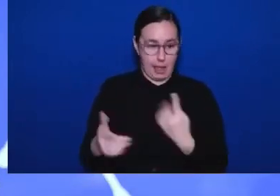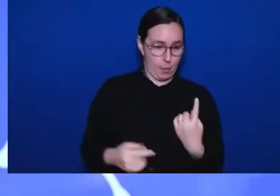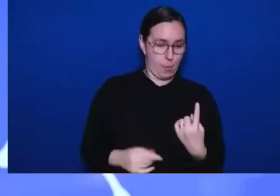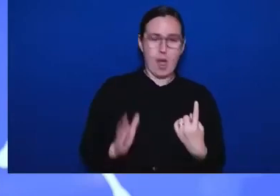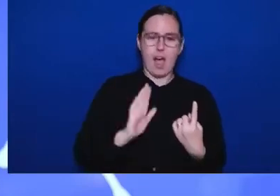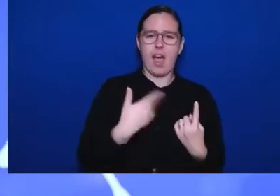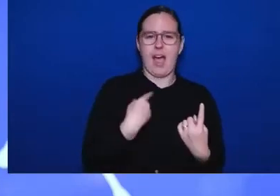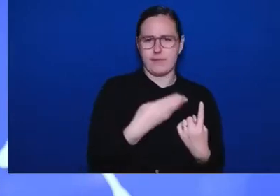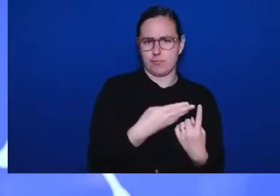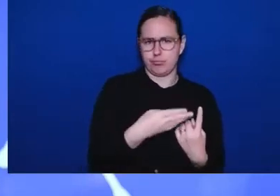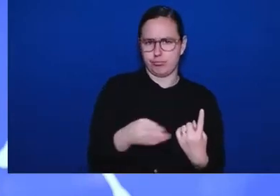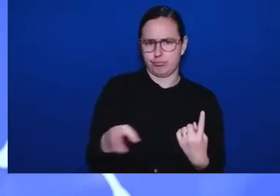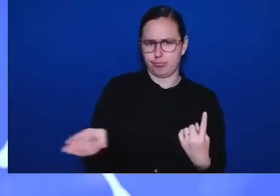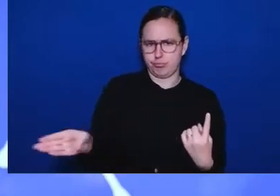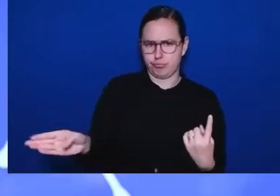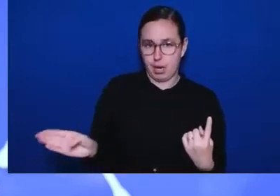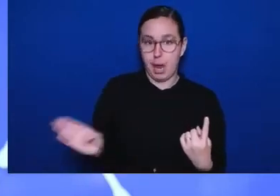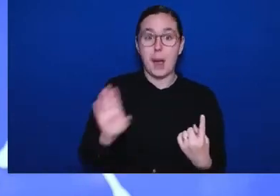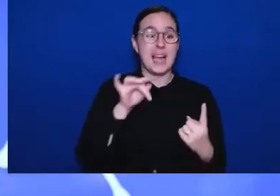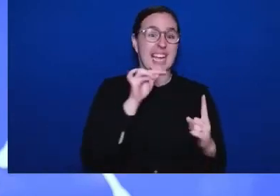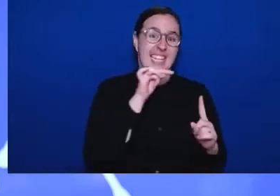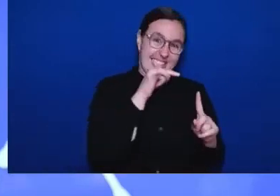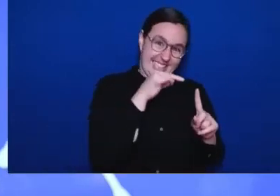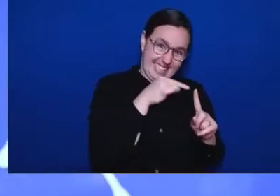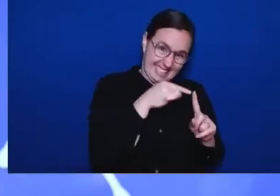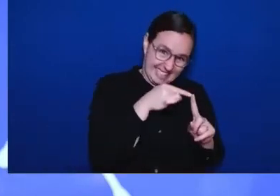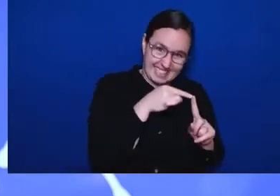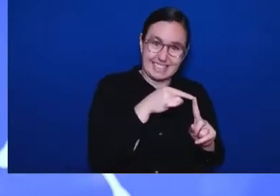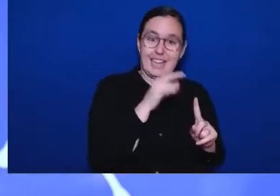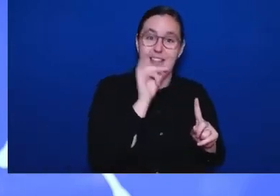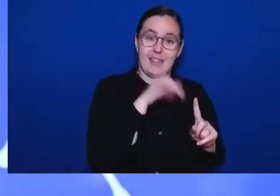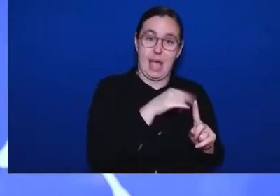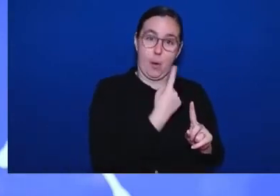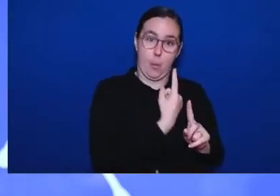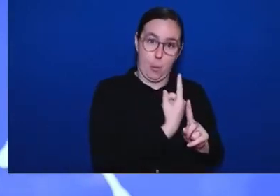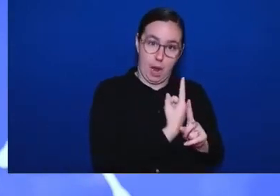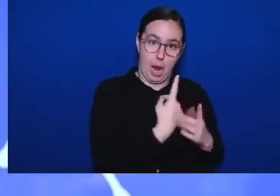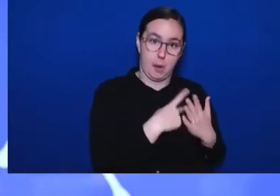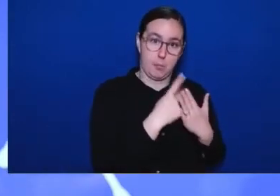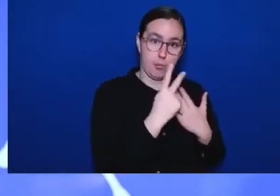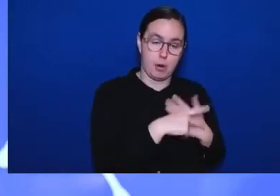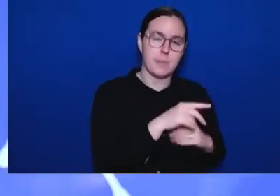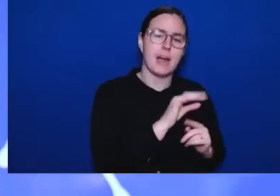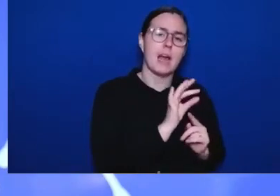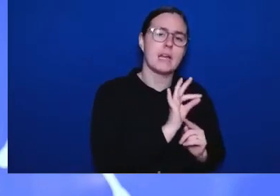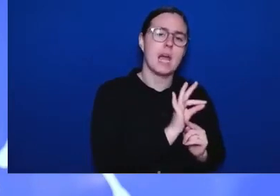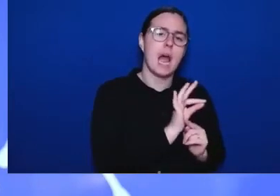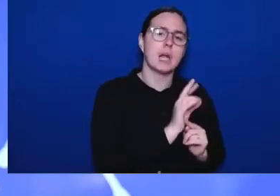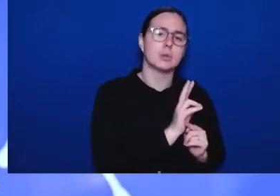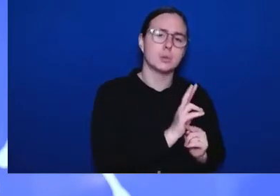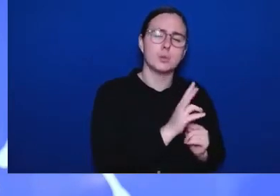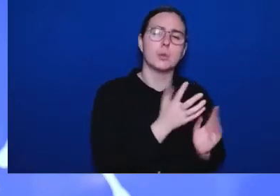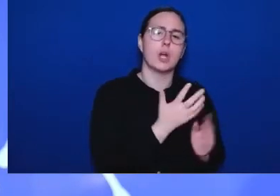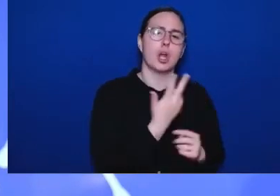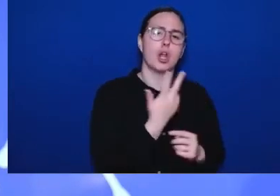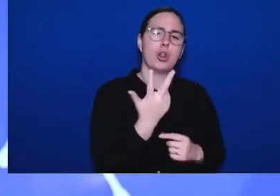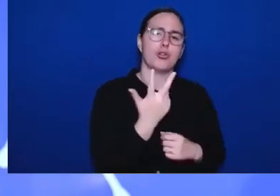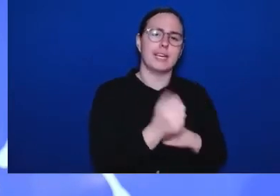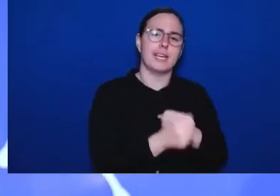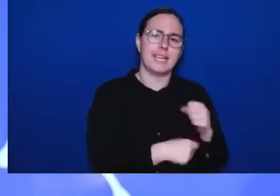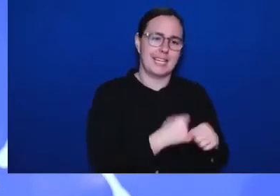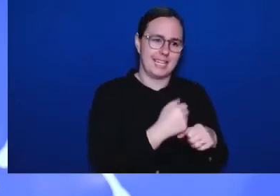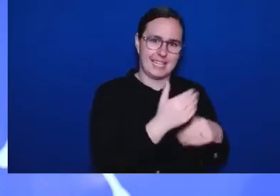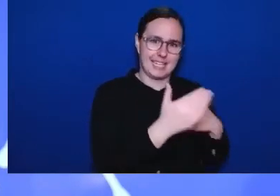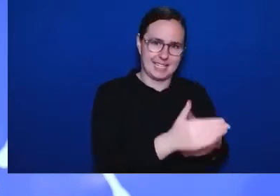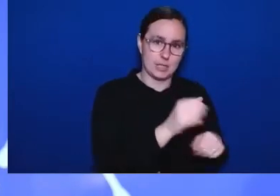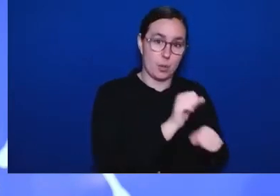is a relatively short preparation and then 3 years of work in the community in terms of return of service. These are individuals eligible for